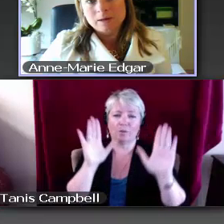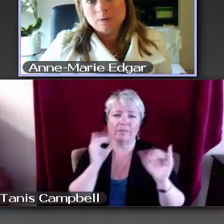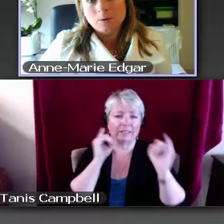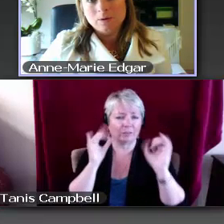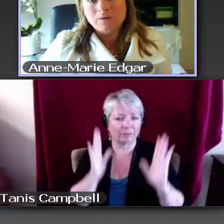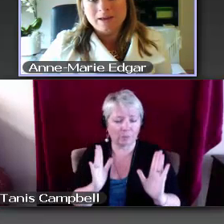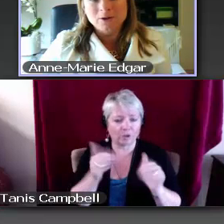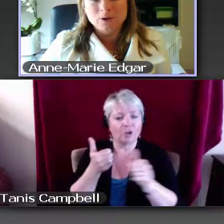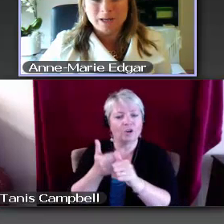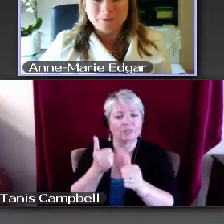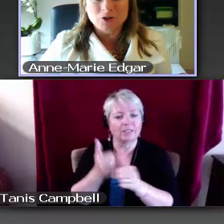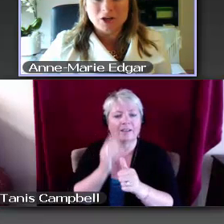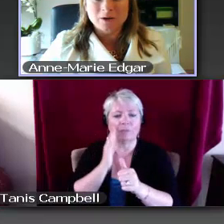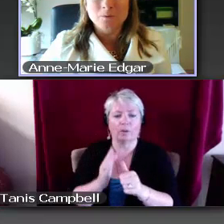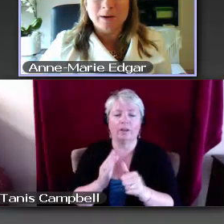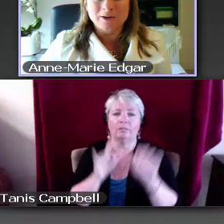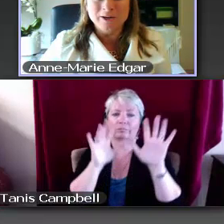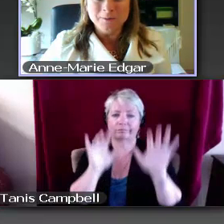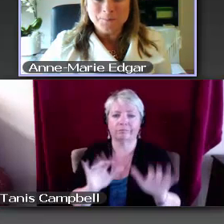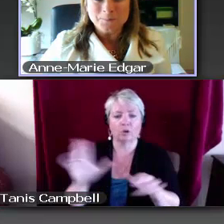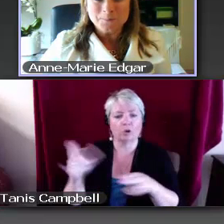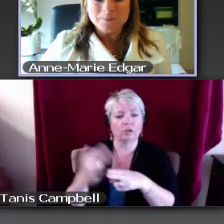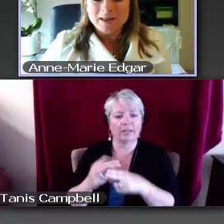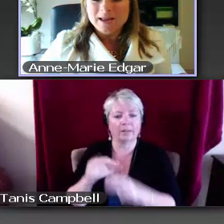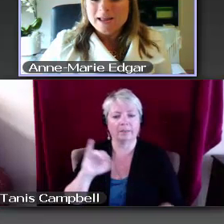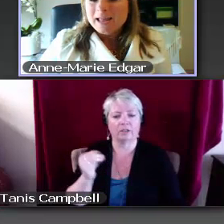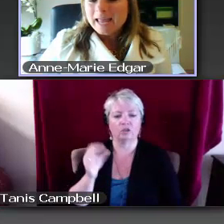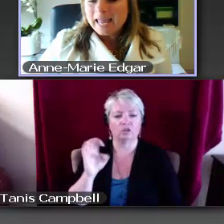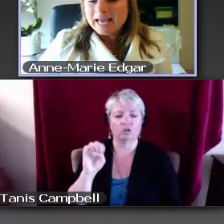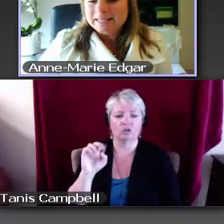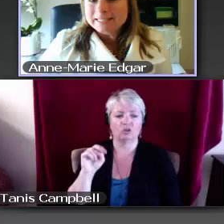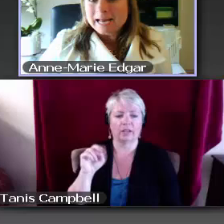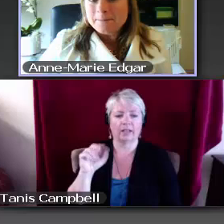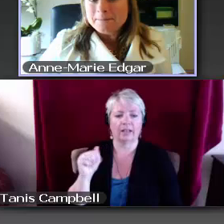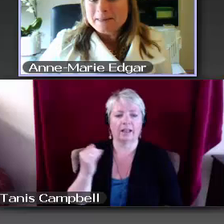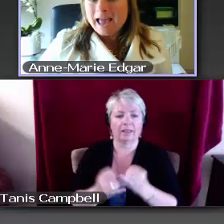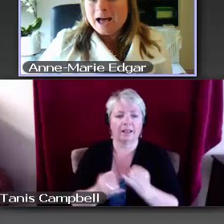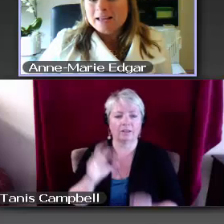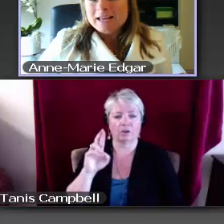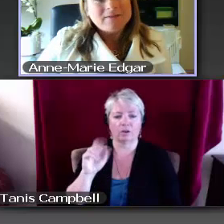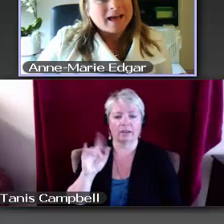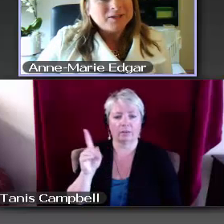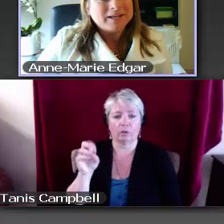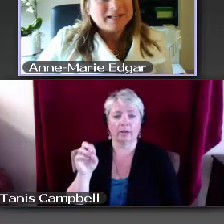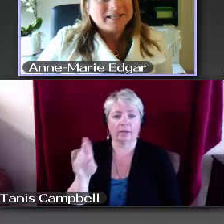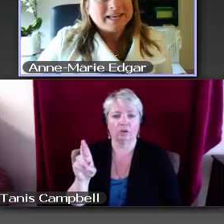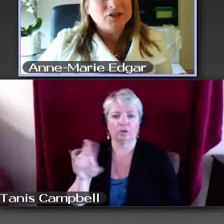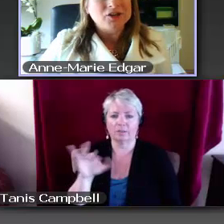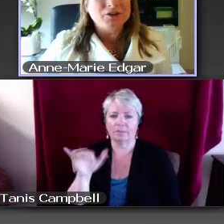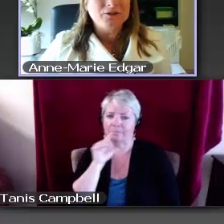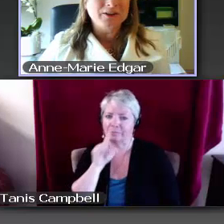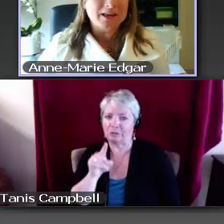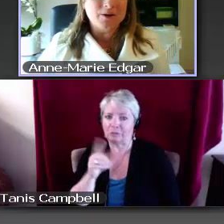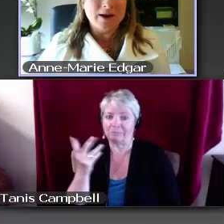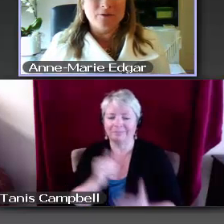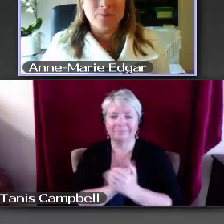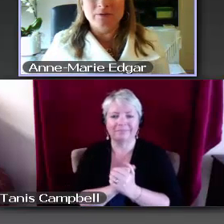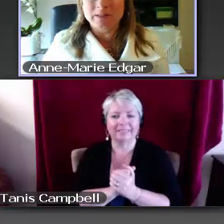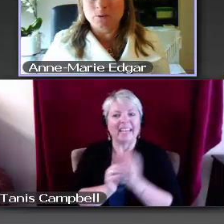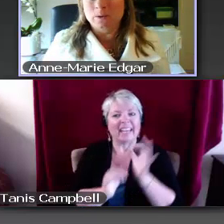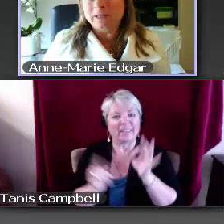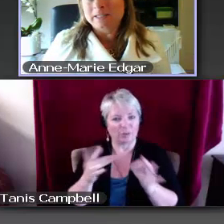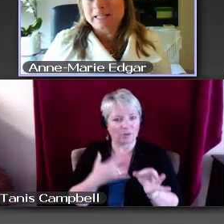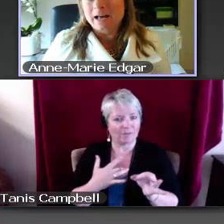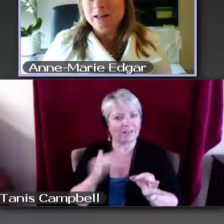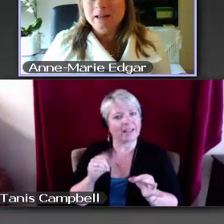to script out the whole event. Her name is Jenna Rader. And yeah, if that's your inclination, you feel like you have a bit